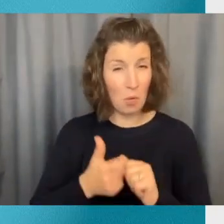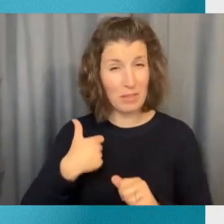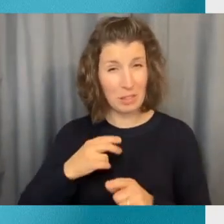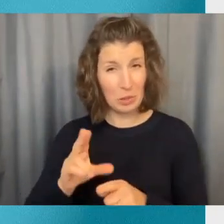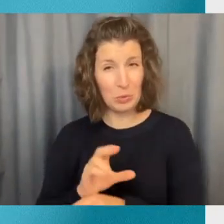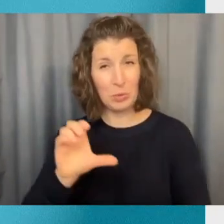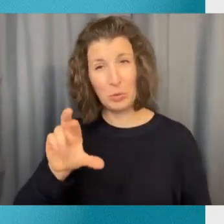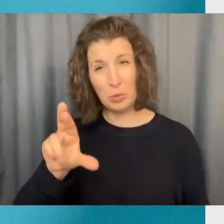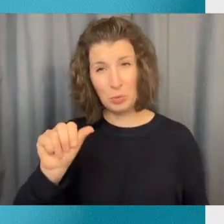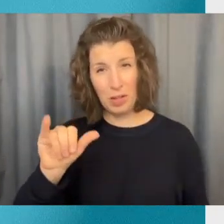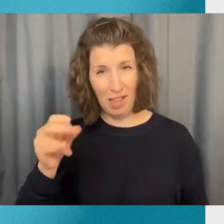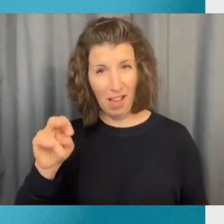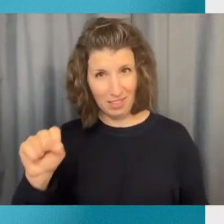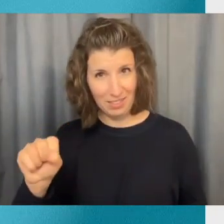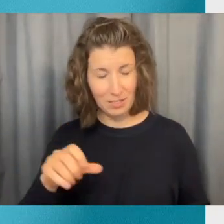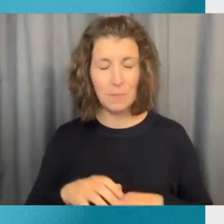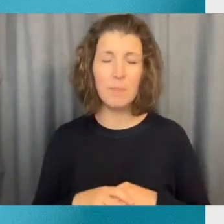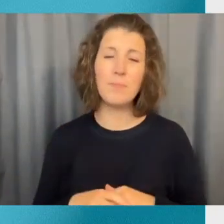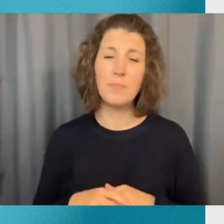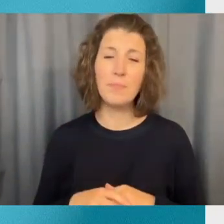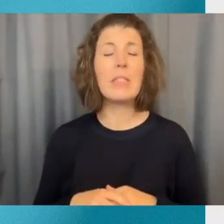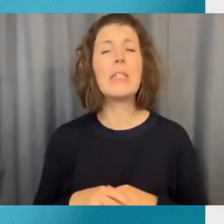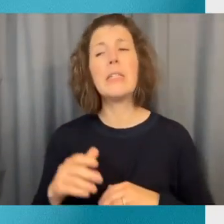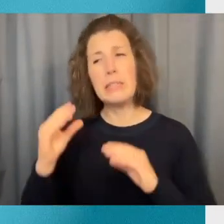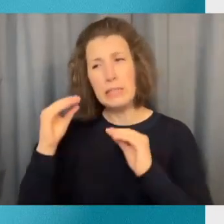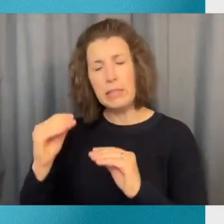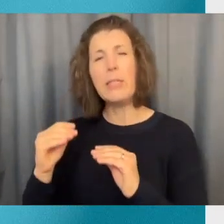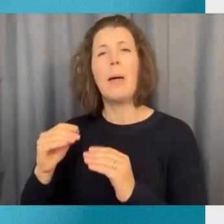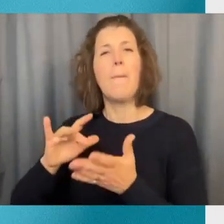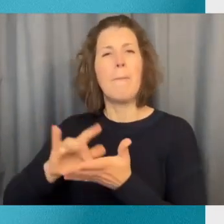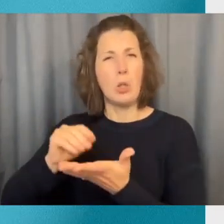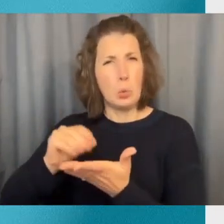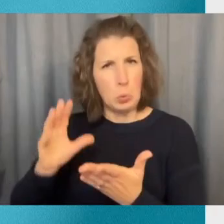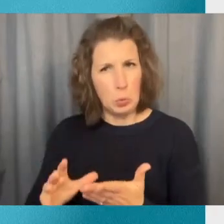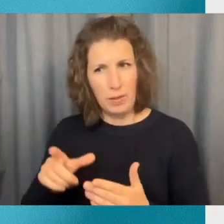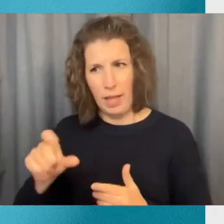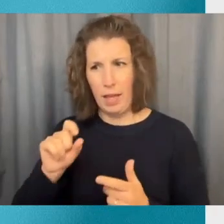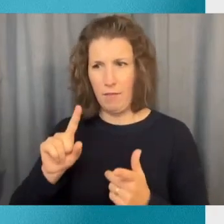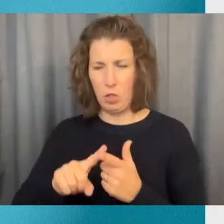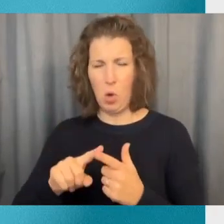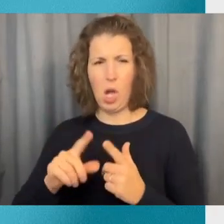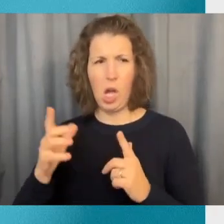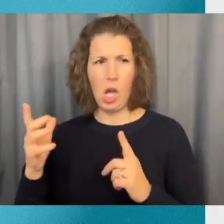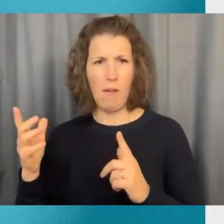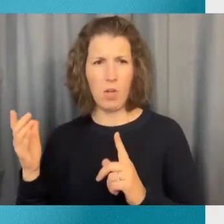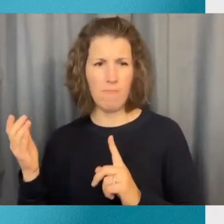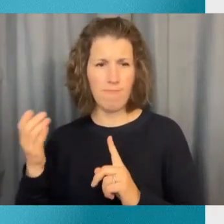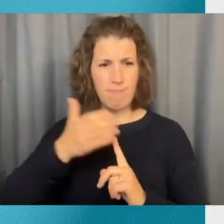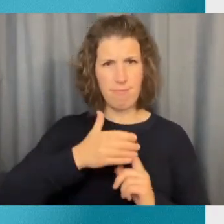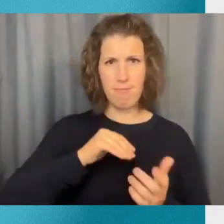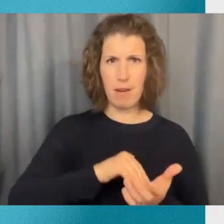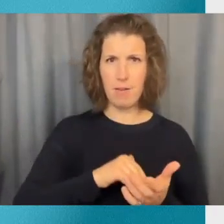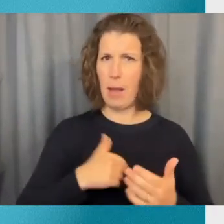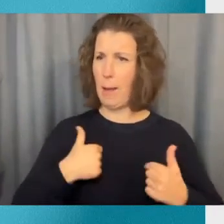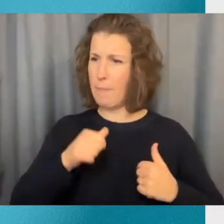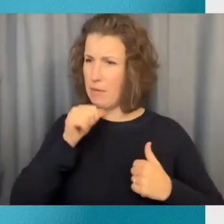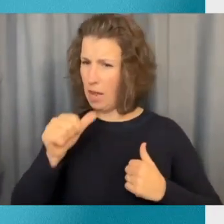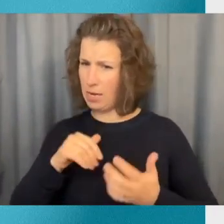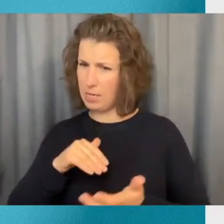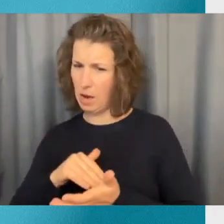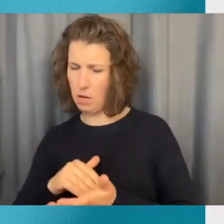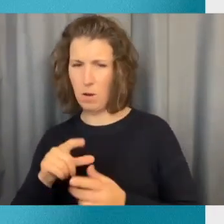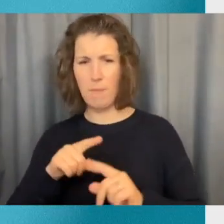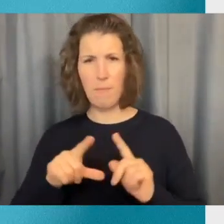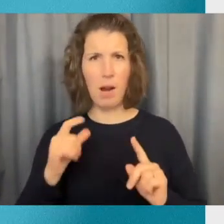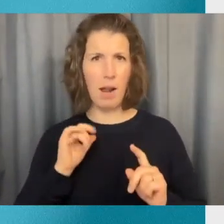medical students who are really struggling with having to sort of impersonate doctors in the clinics when they know they're not really doctors, but going in and